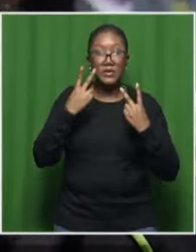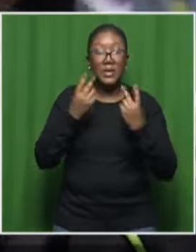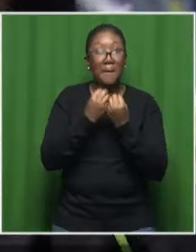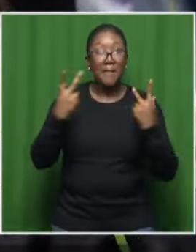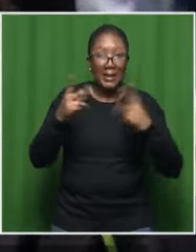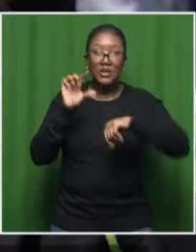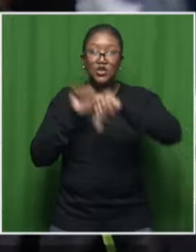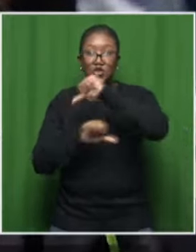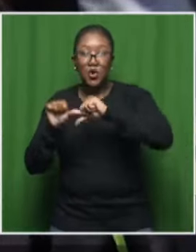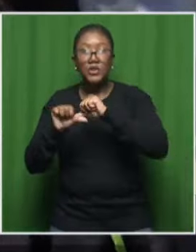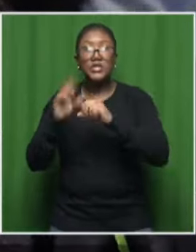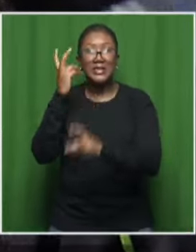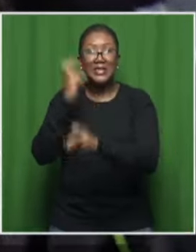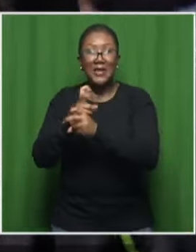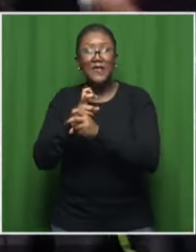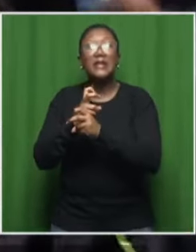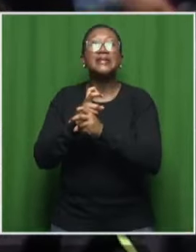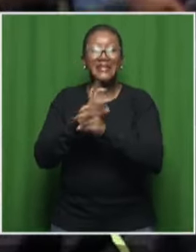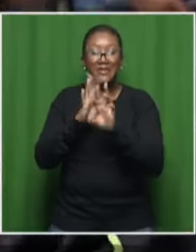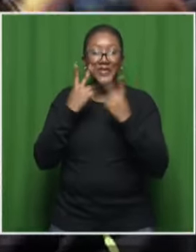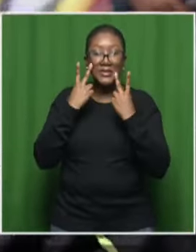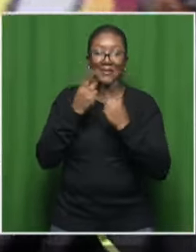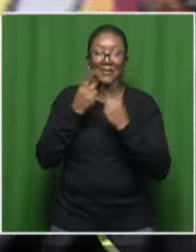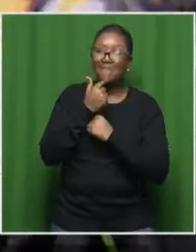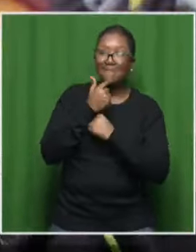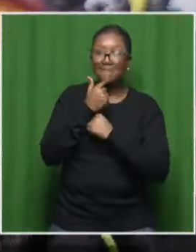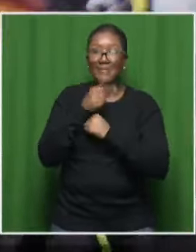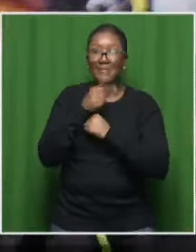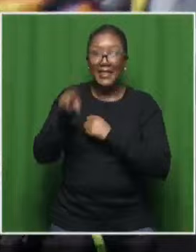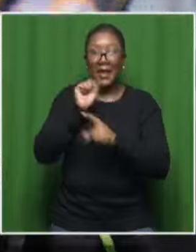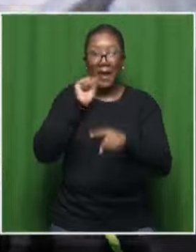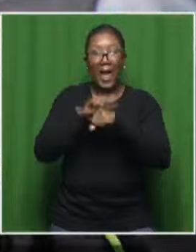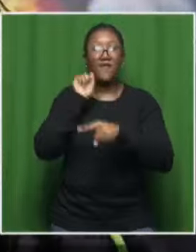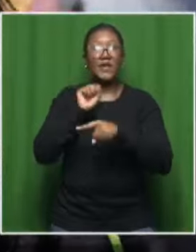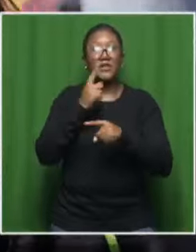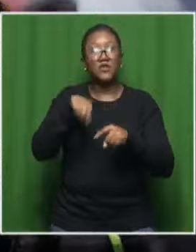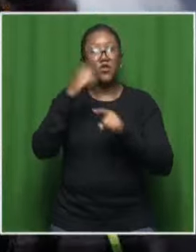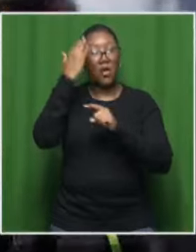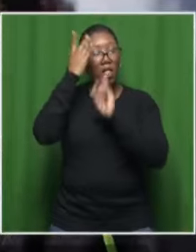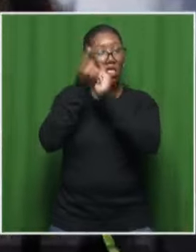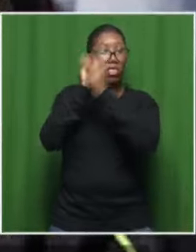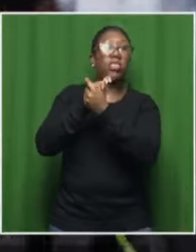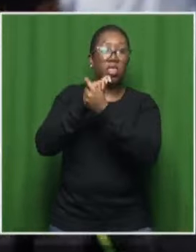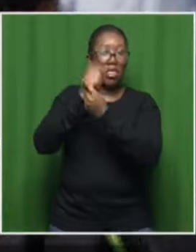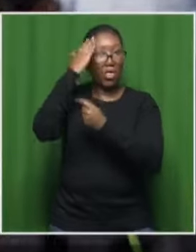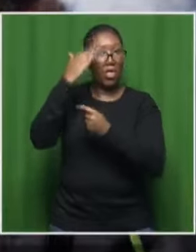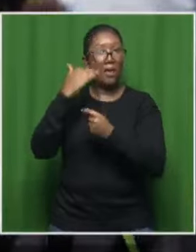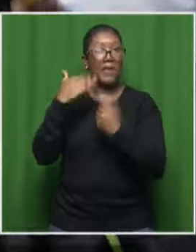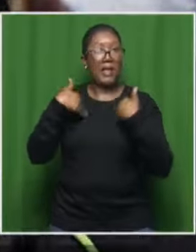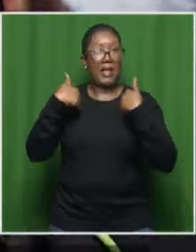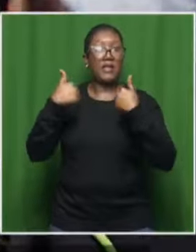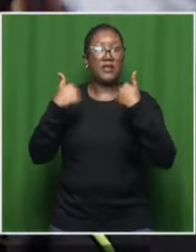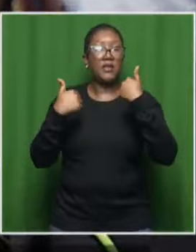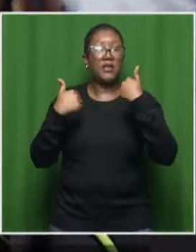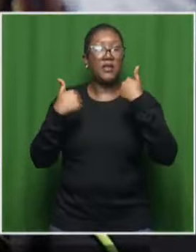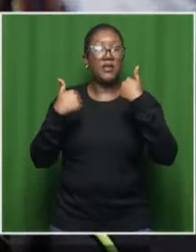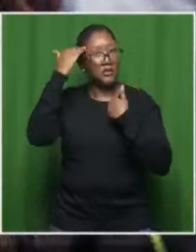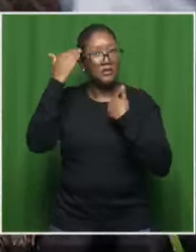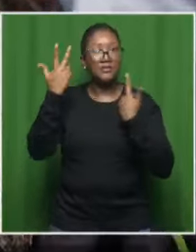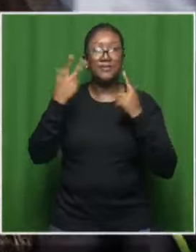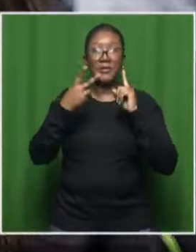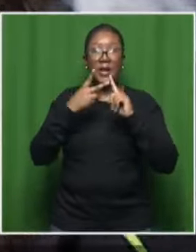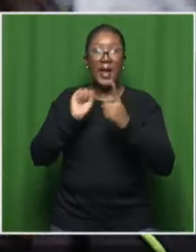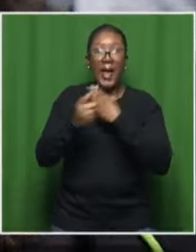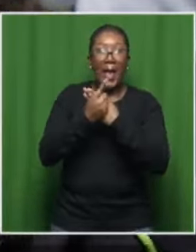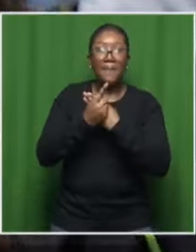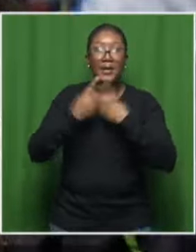our country, these are all predisposing factors, and we call them social determinants of mental health, such as trauma. We often